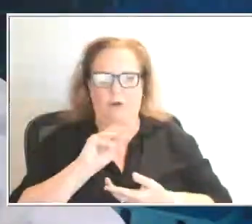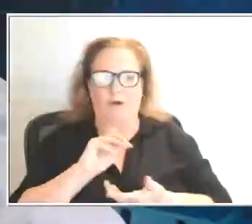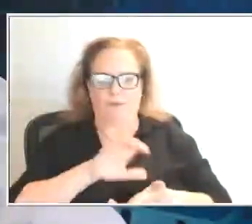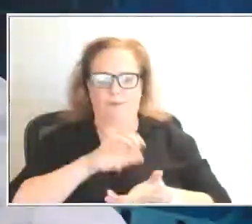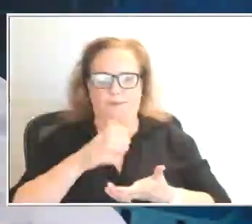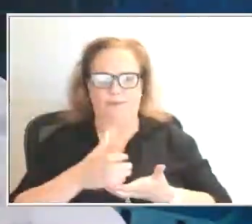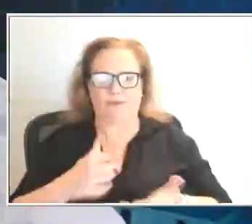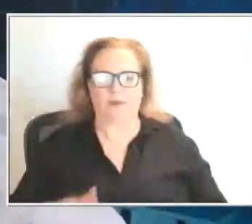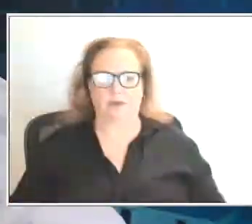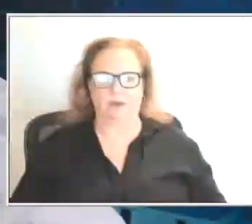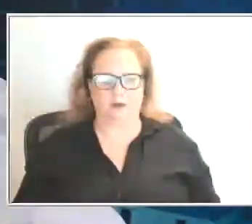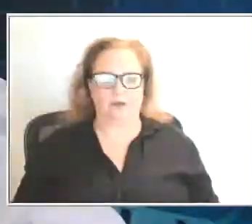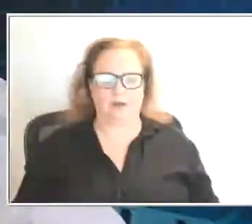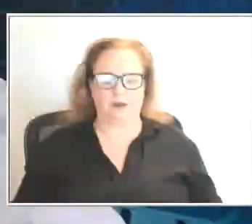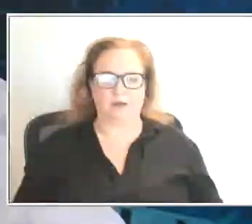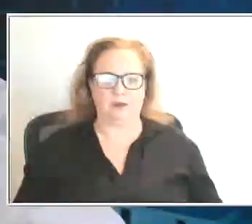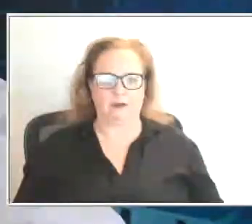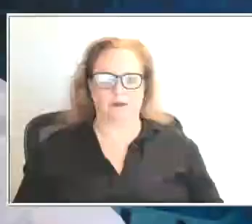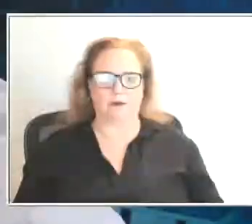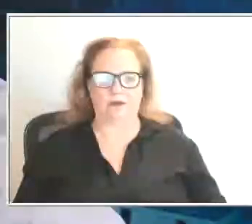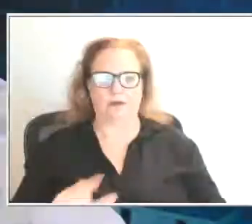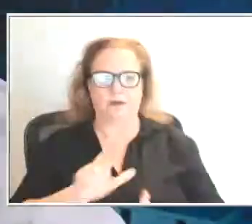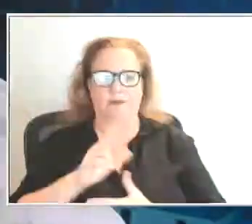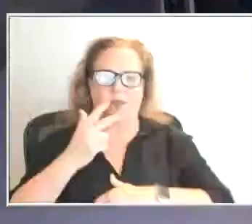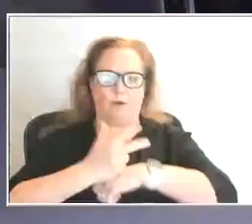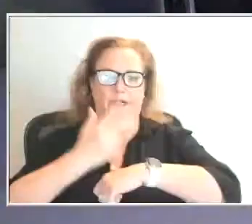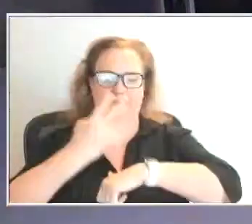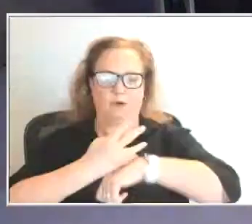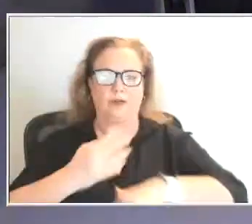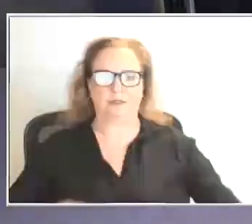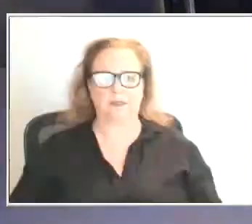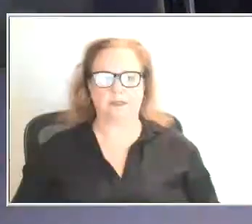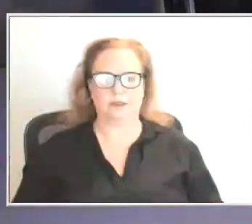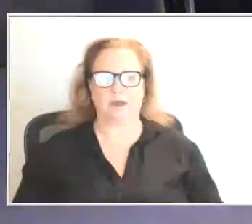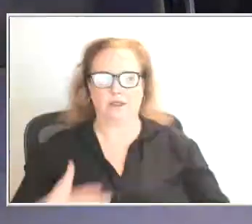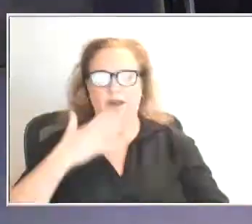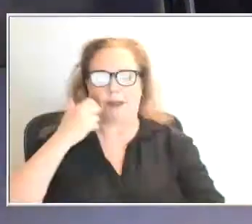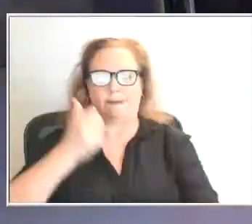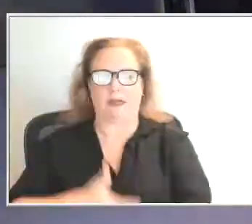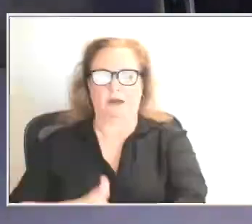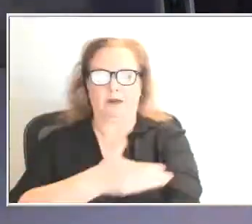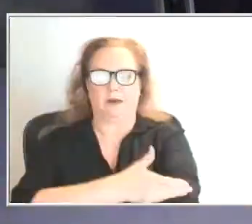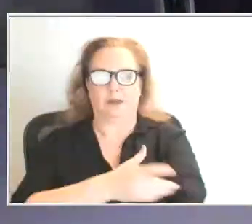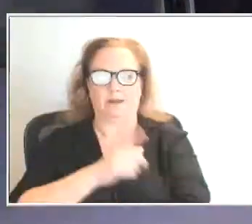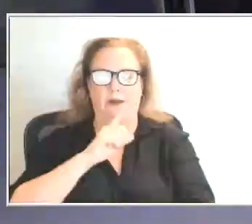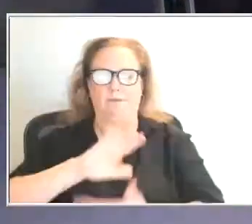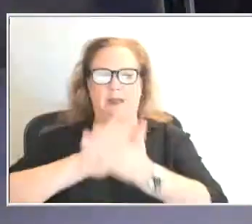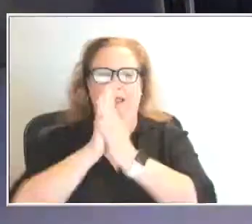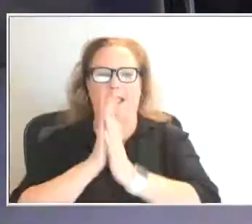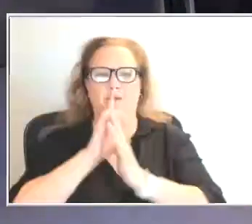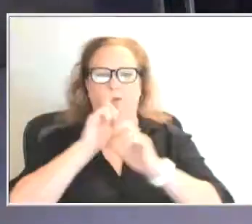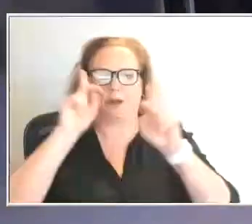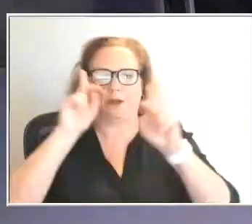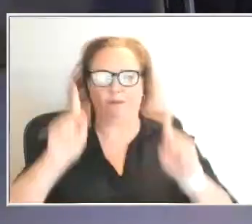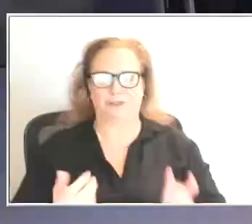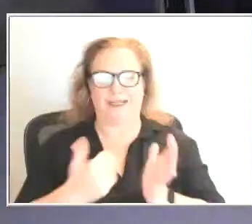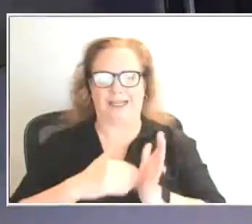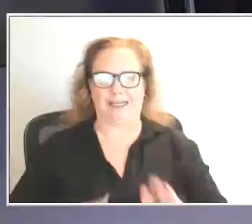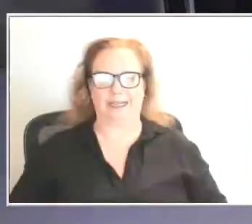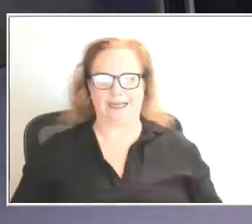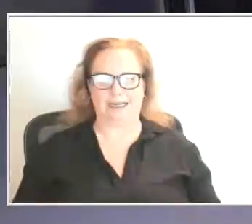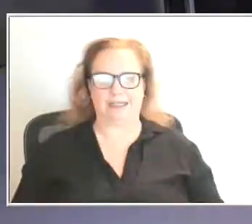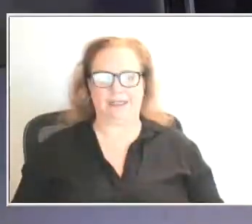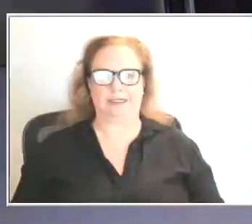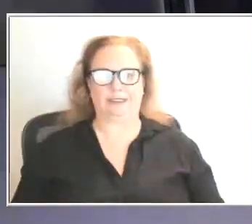was there for probably 3 or 4 days. And then you got better. And then I became a real person again. And Yeah,